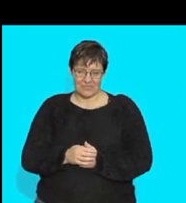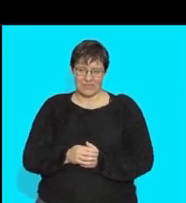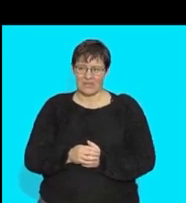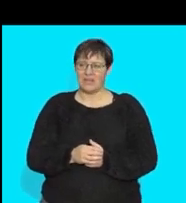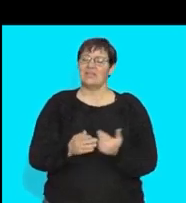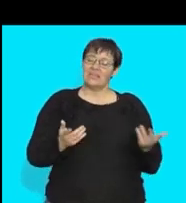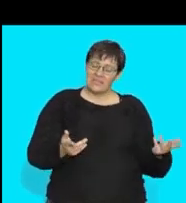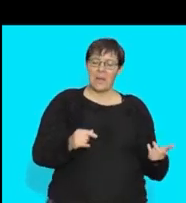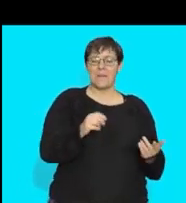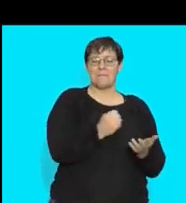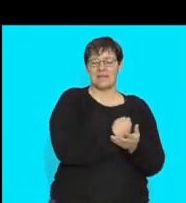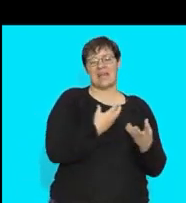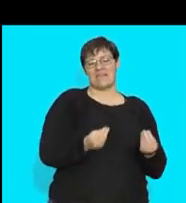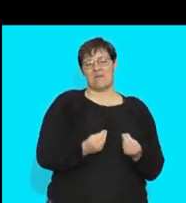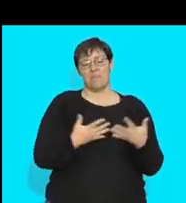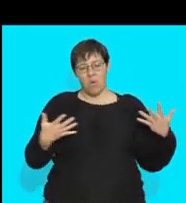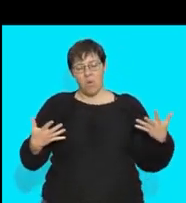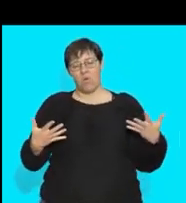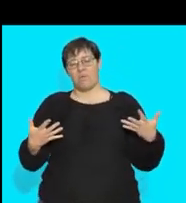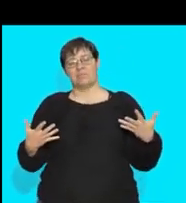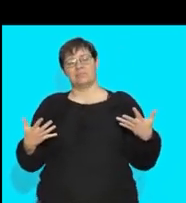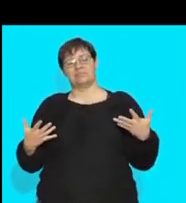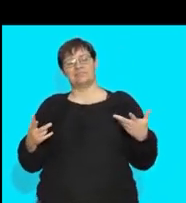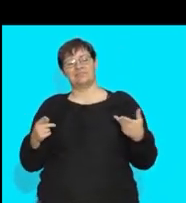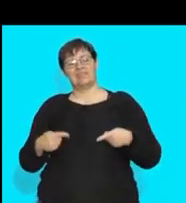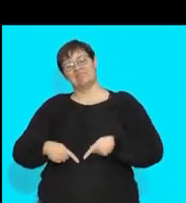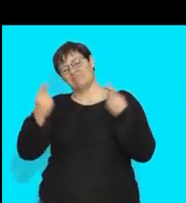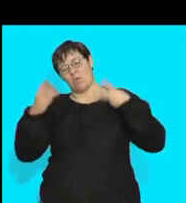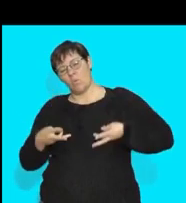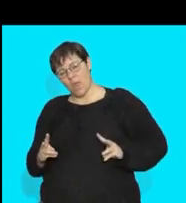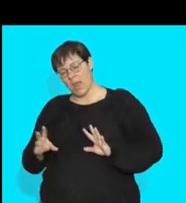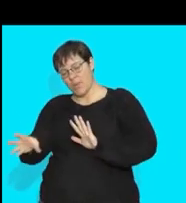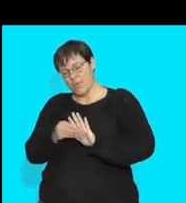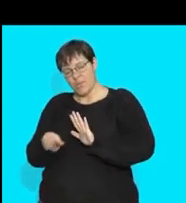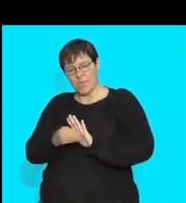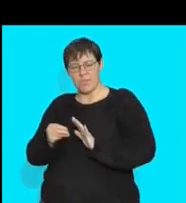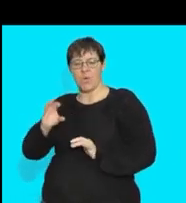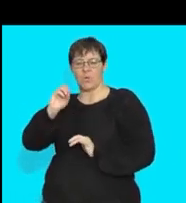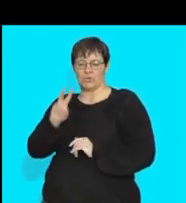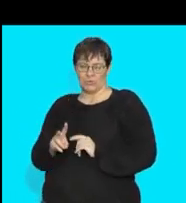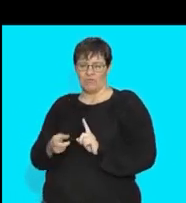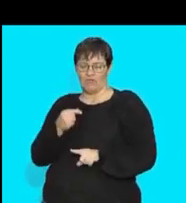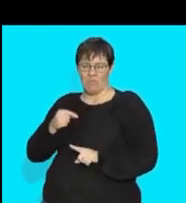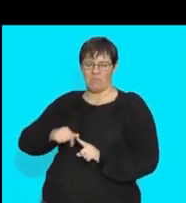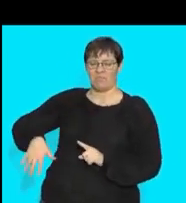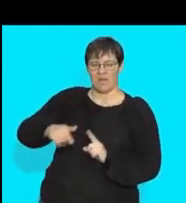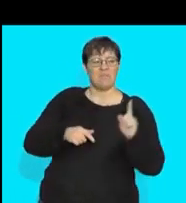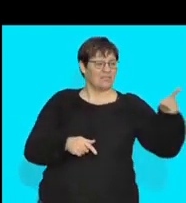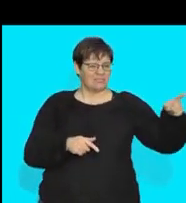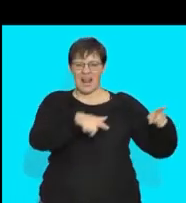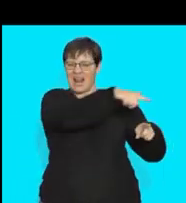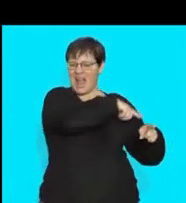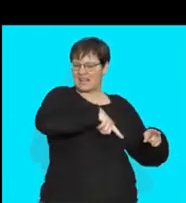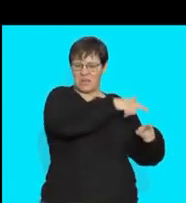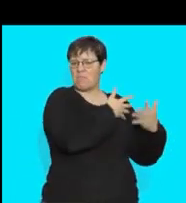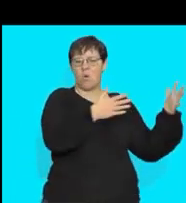water, so they have to have a very different method, and organisms and land are able